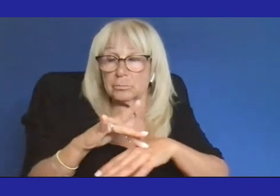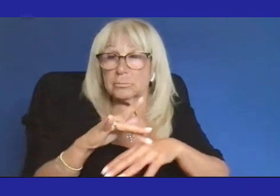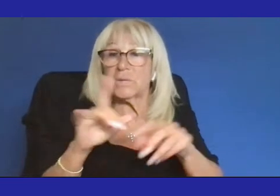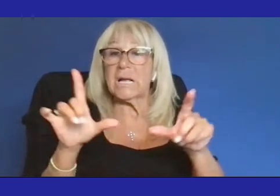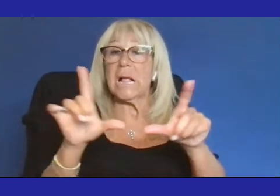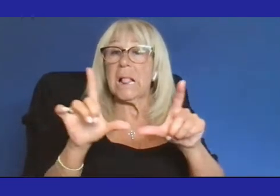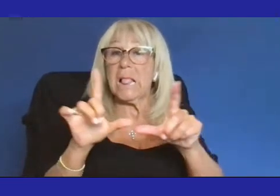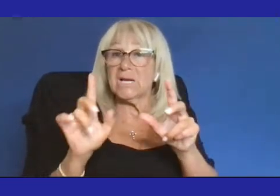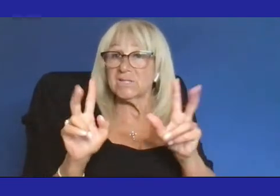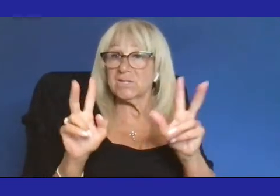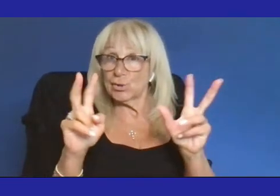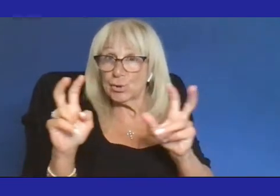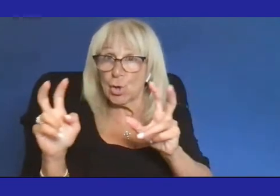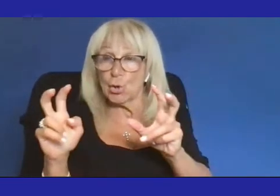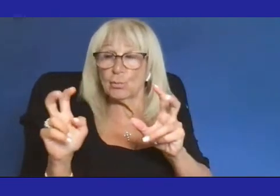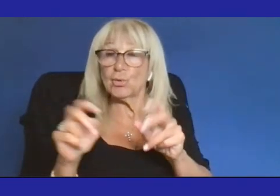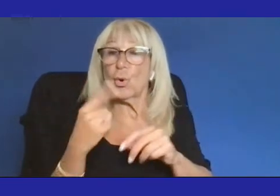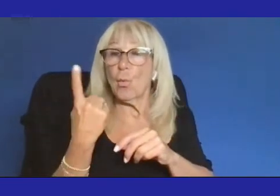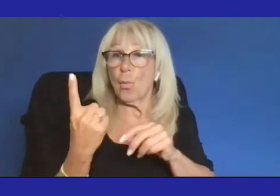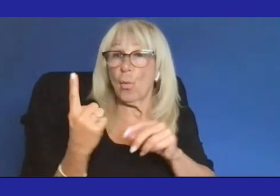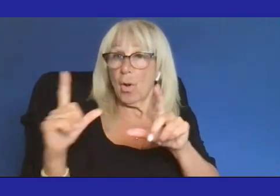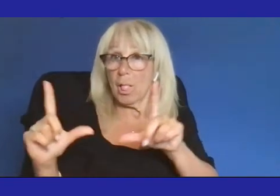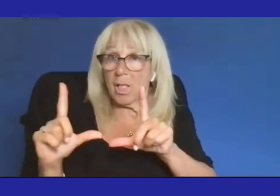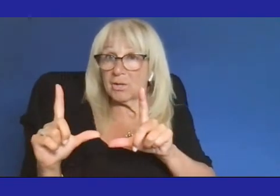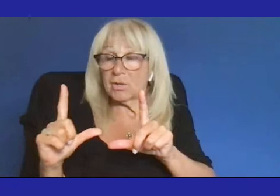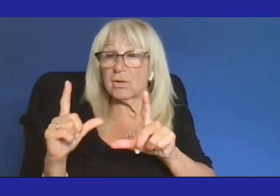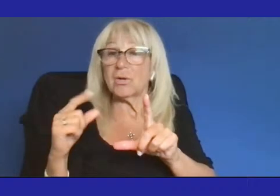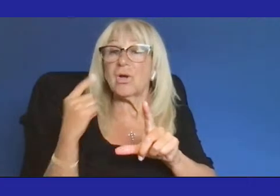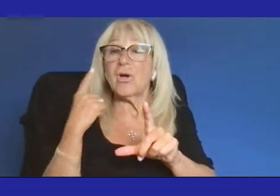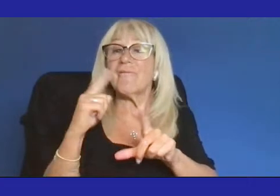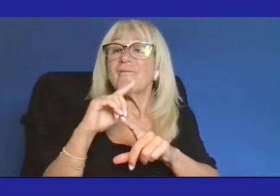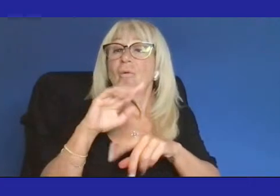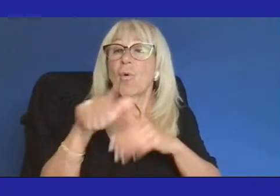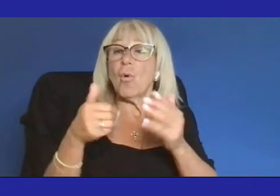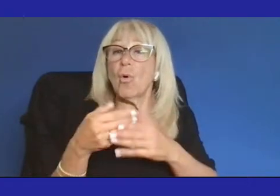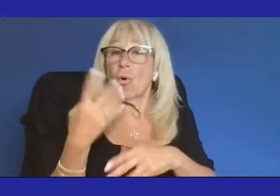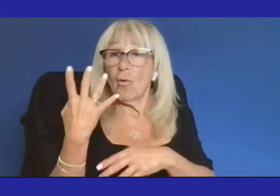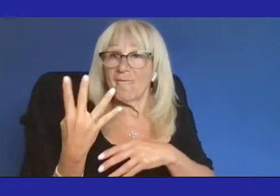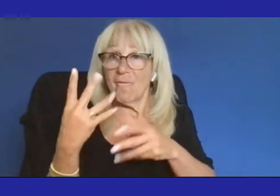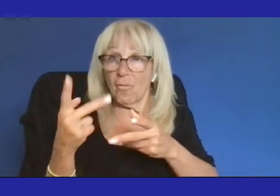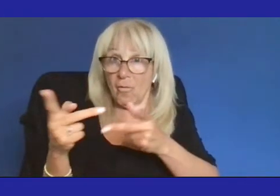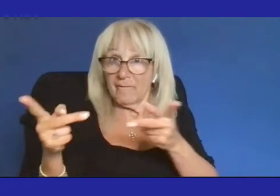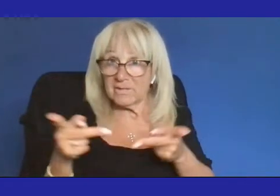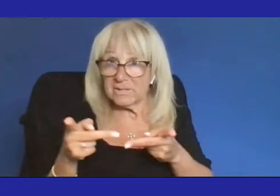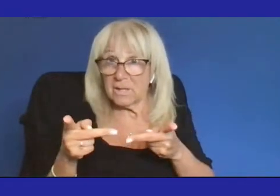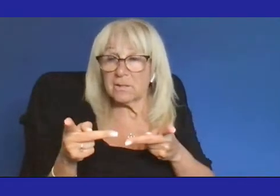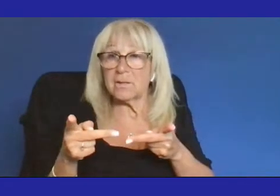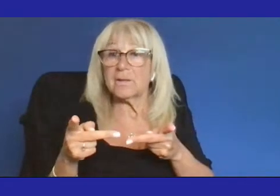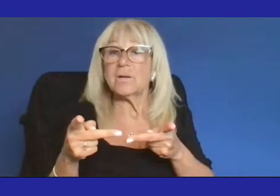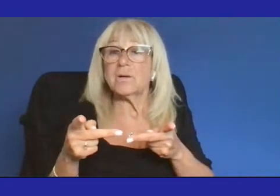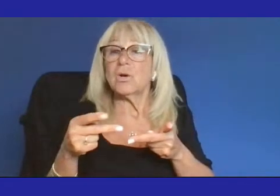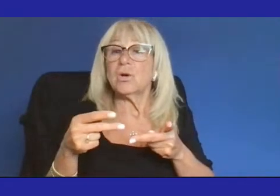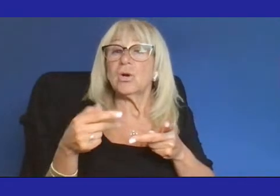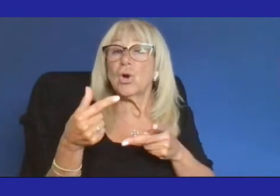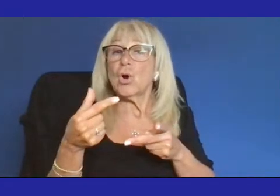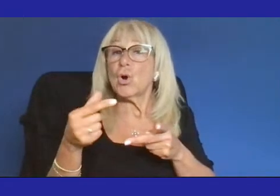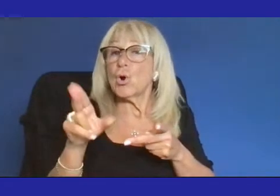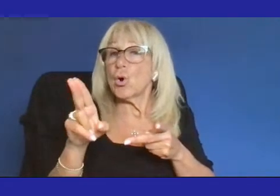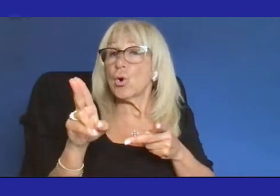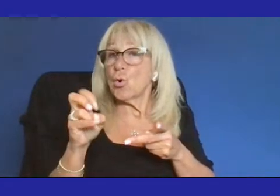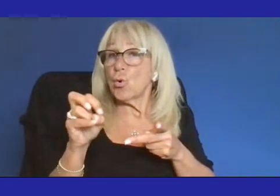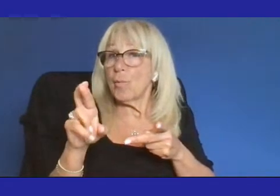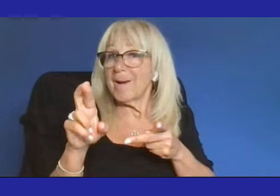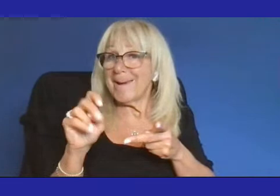would be one license covering 4 facilities. Mentioned before, Gouverneur is not included in this. The reason